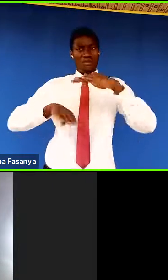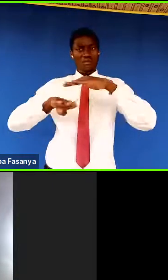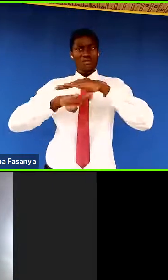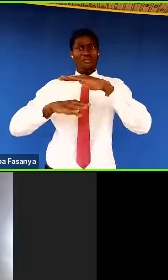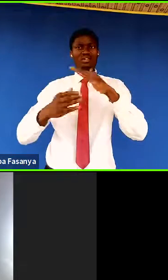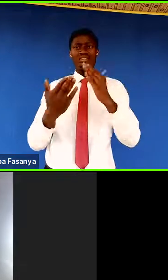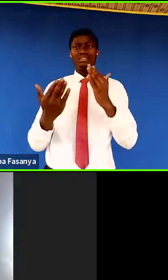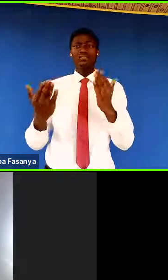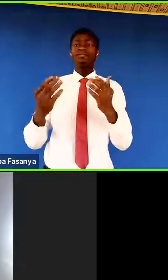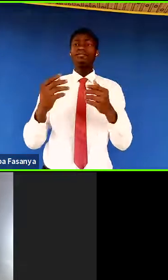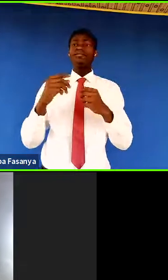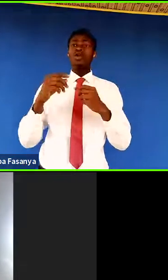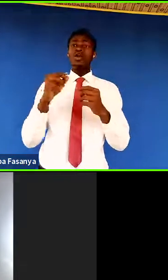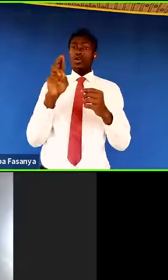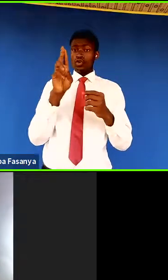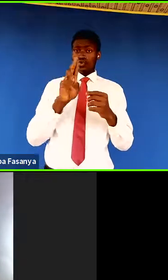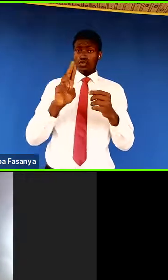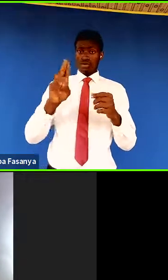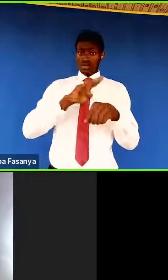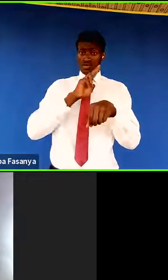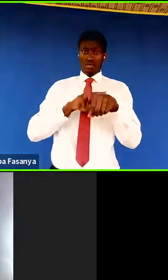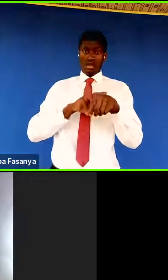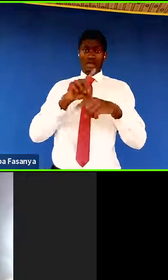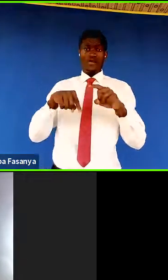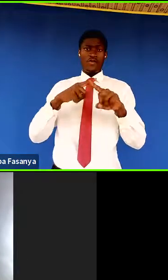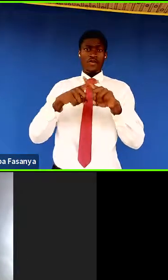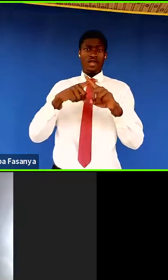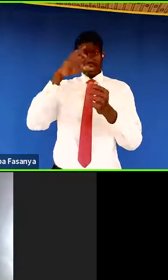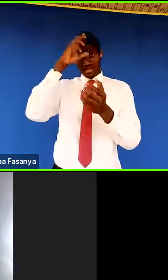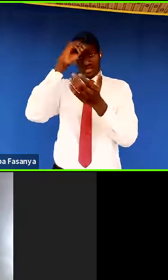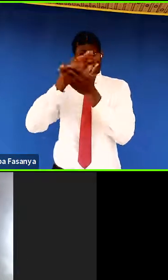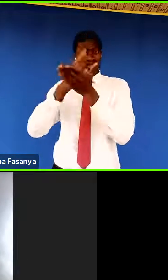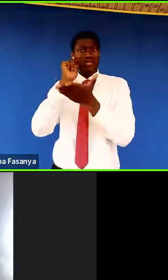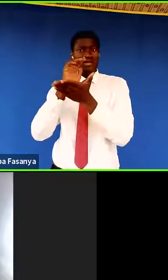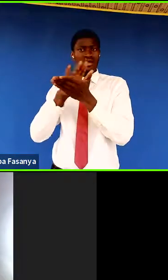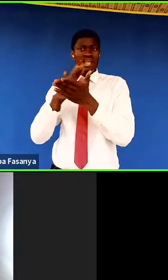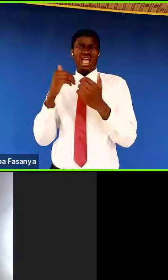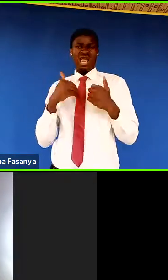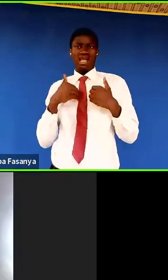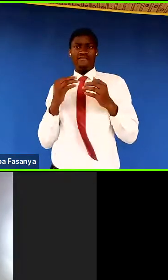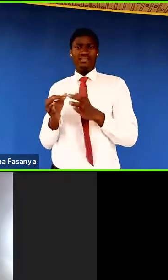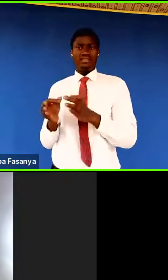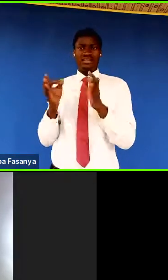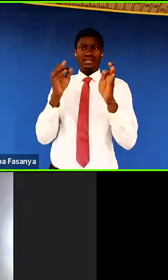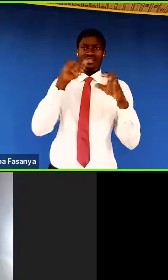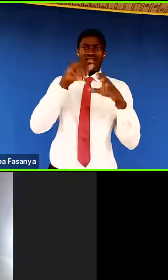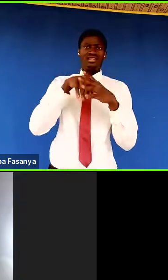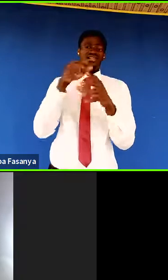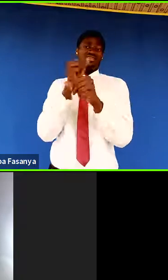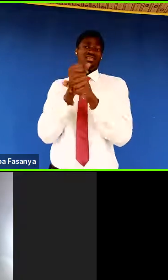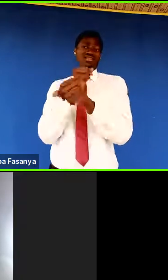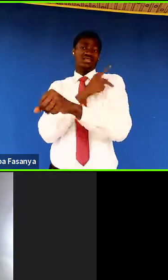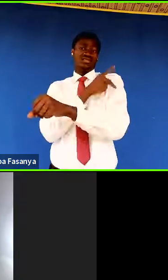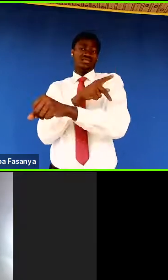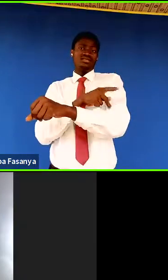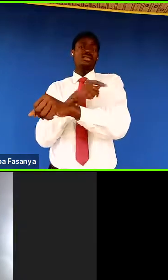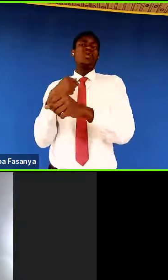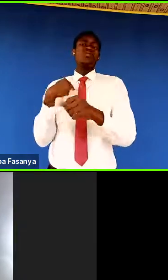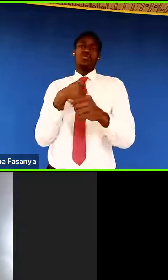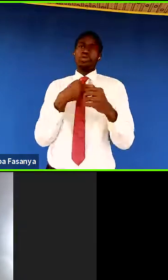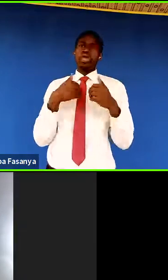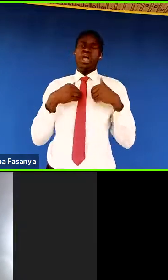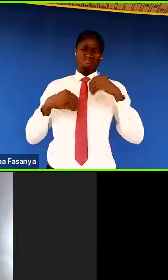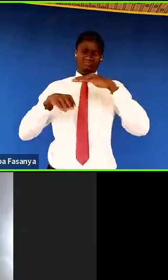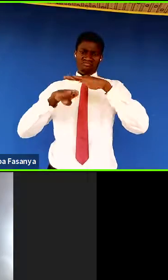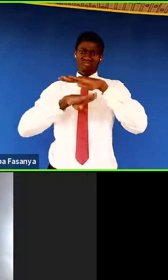usually when a couple, they have a delay in conceiving, we have basic tests that we do. What are the tests? The first thing is that